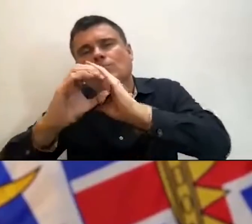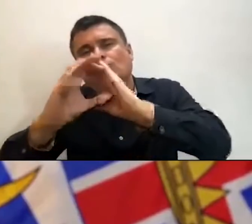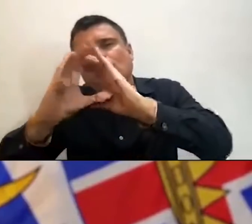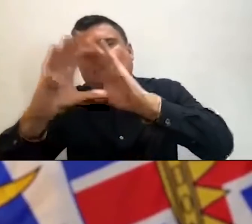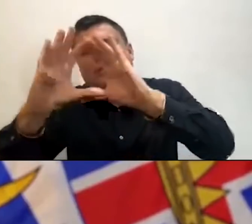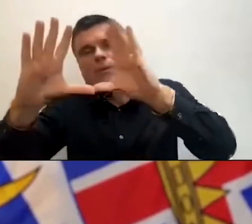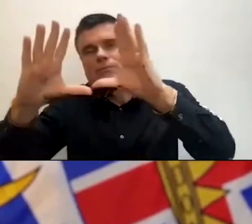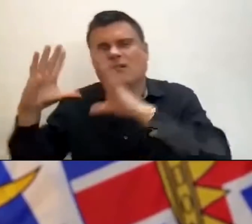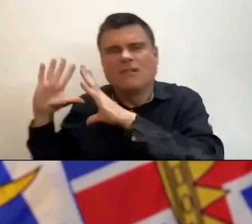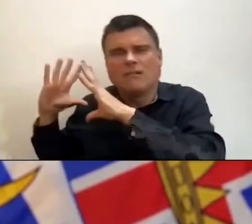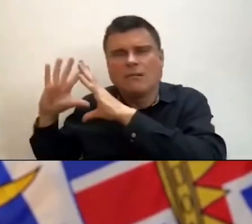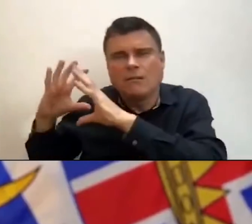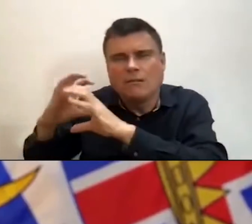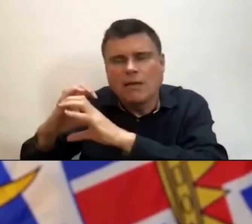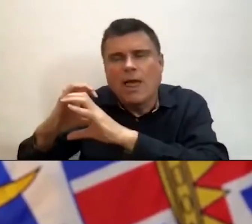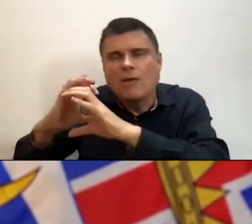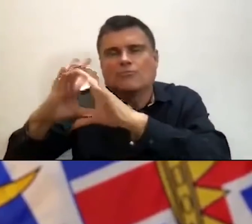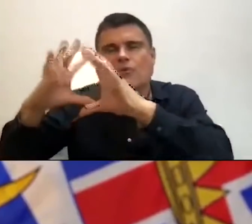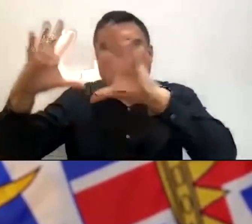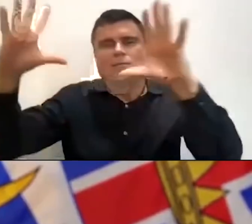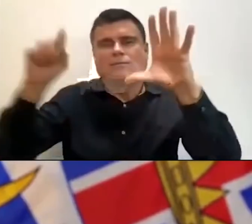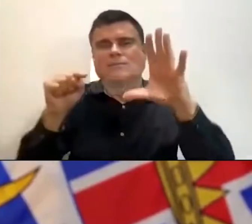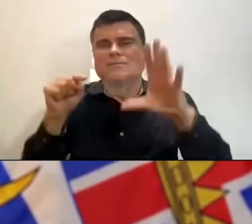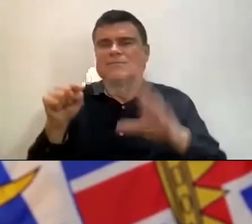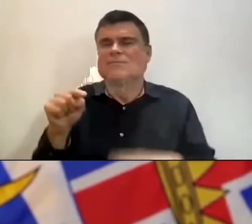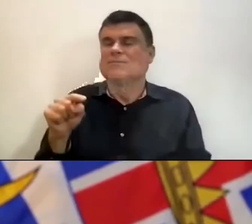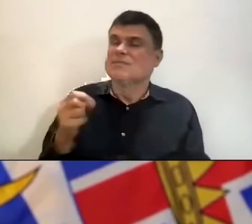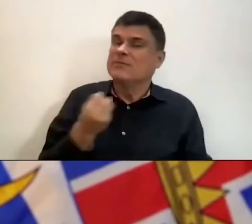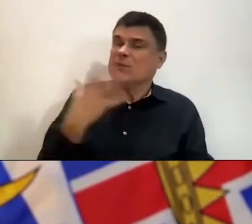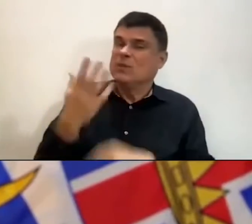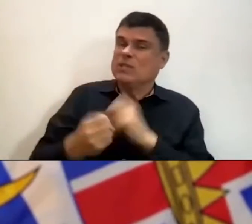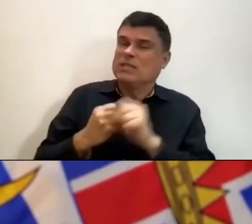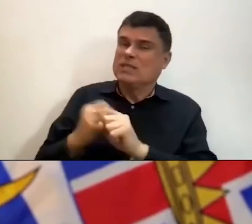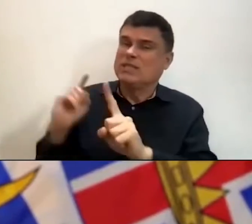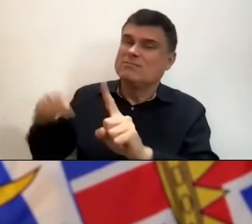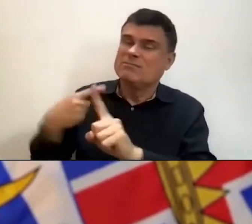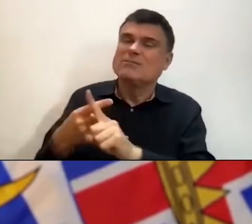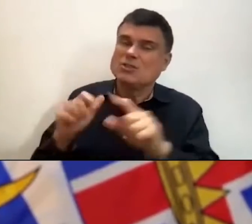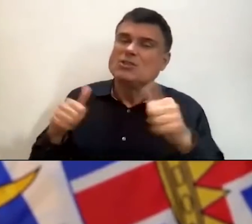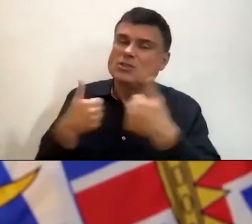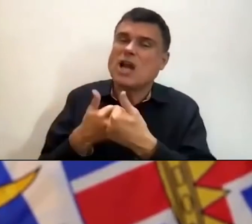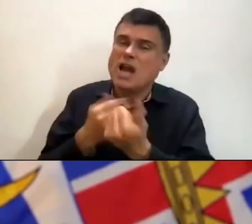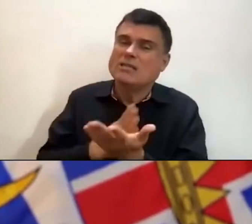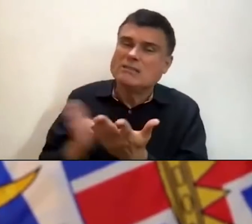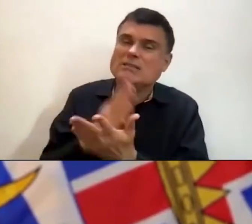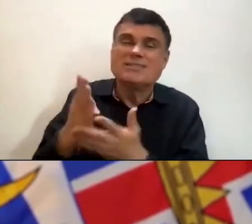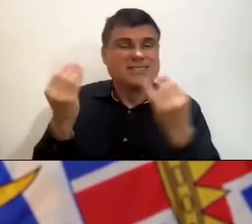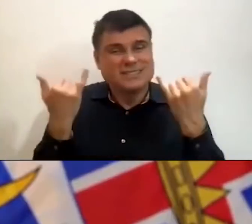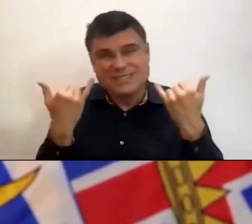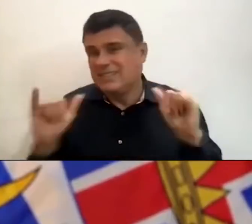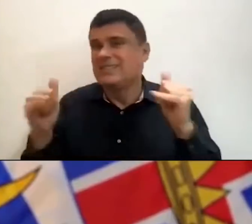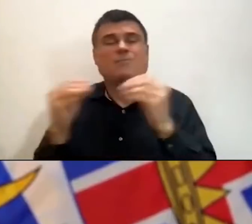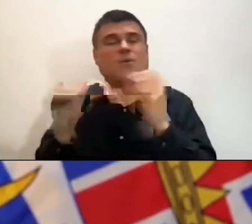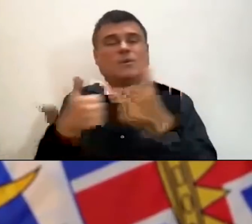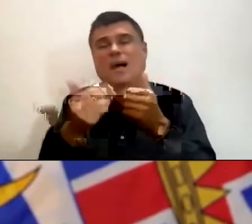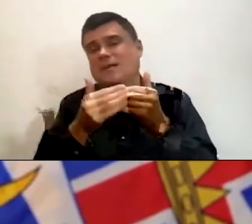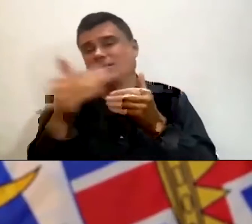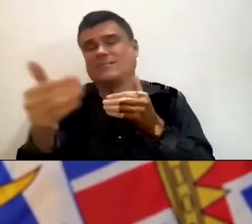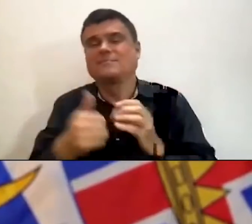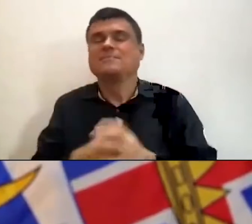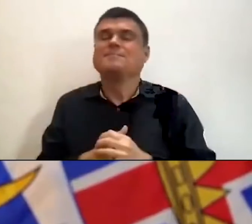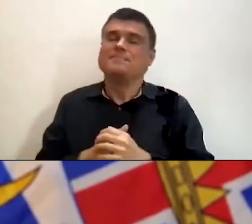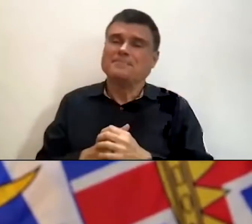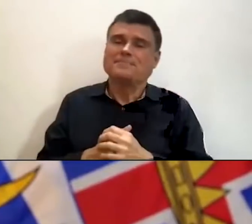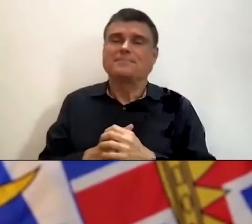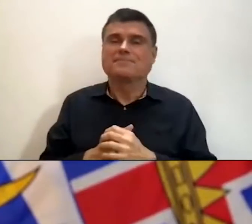They say that adversity introduces us to ourselves. It's shown that we are strong, resilient,